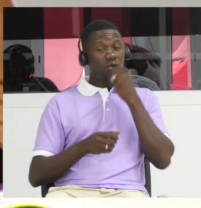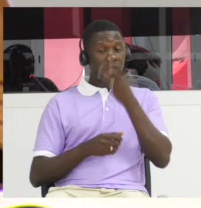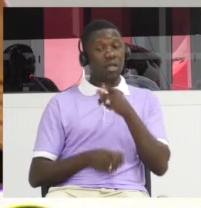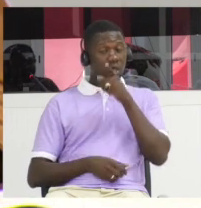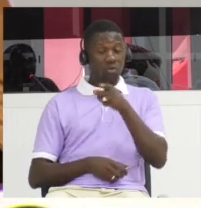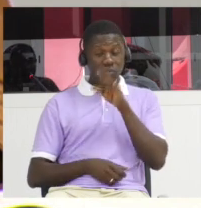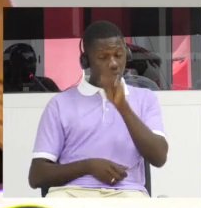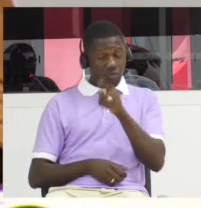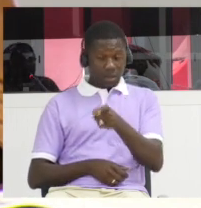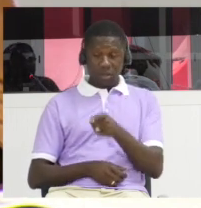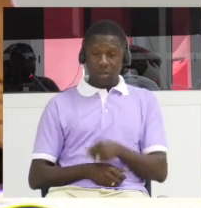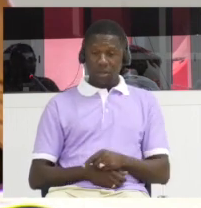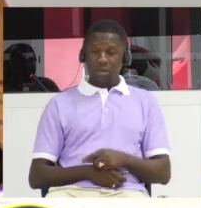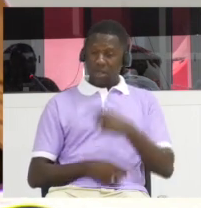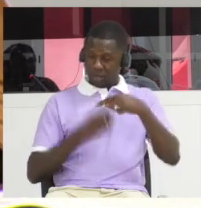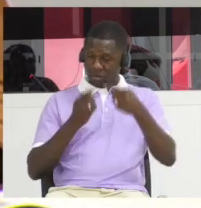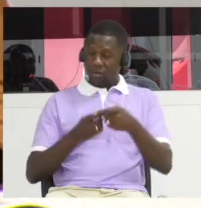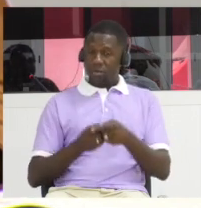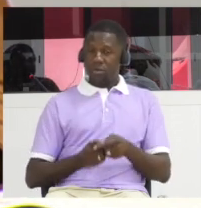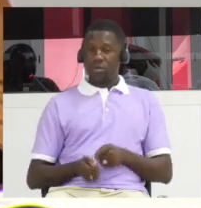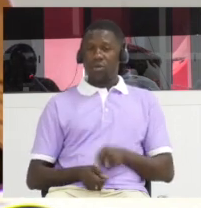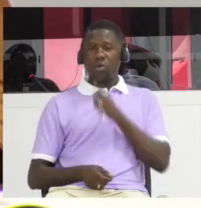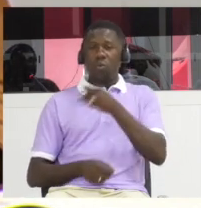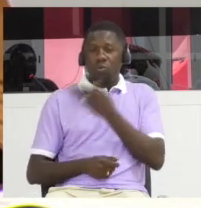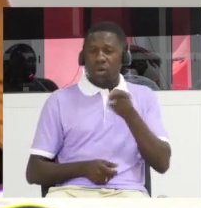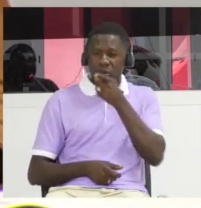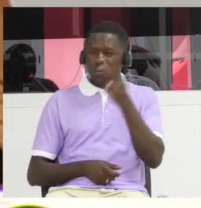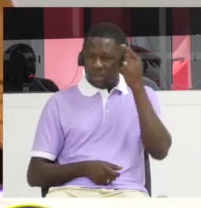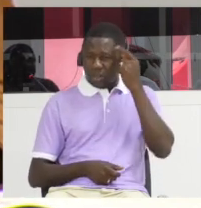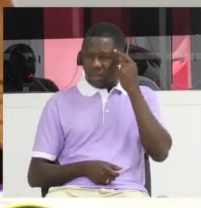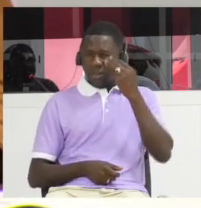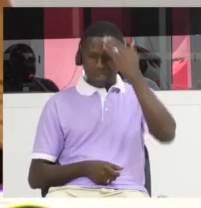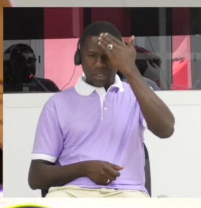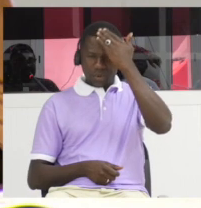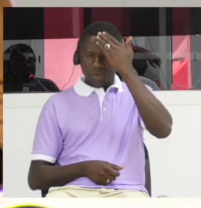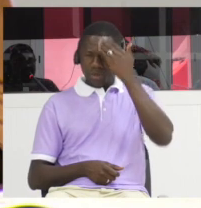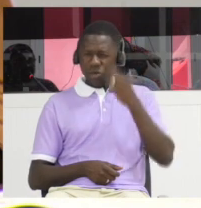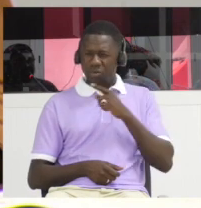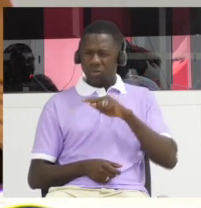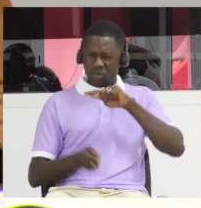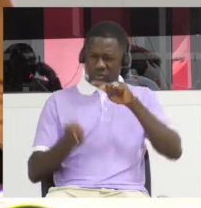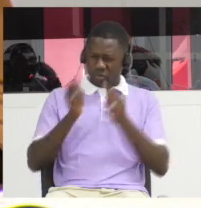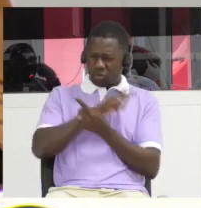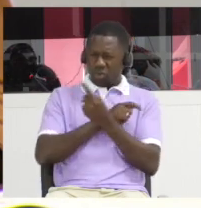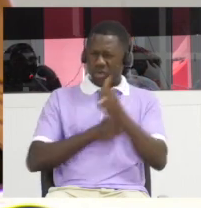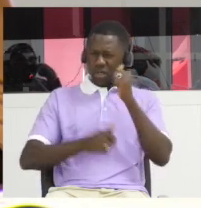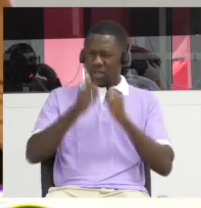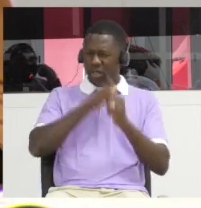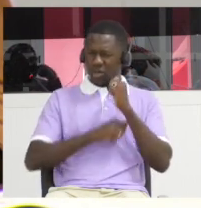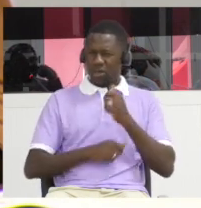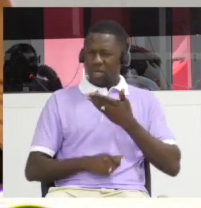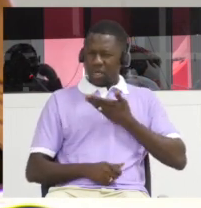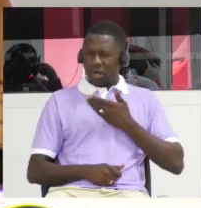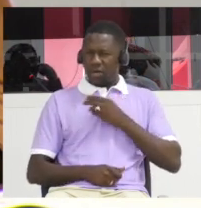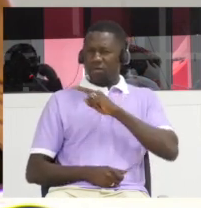so on. Why would do you think President Jawara would turn around and have Sekou as